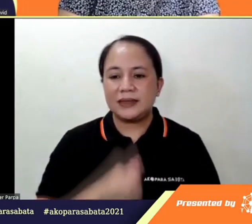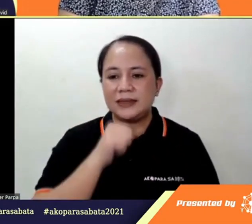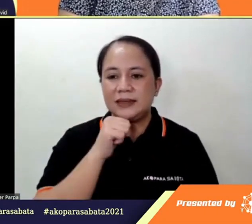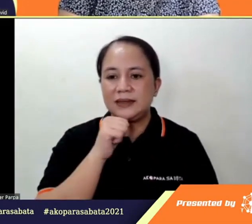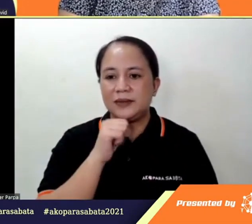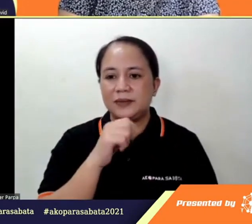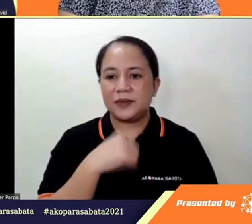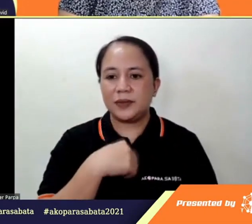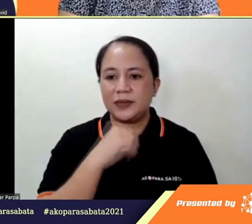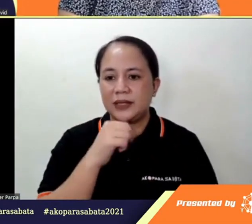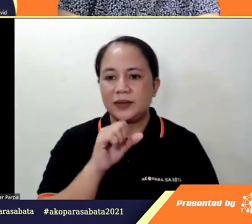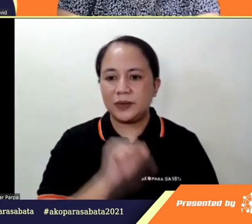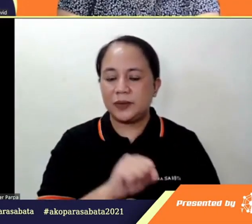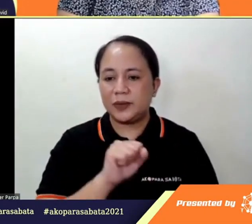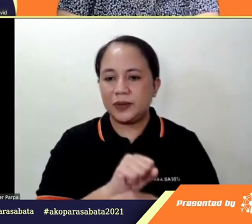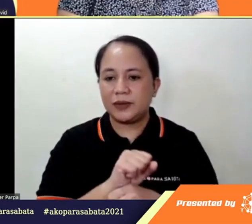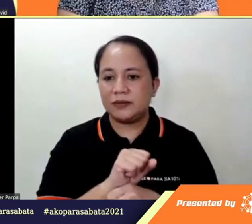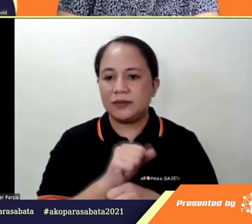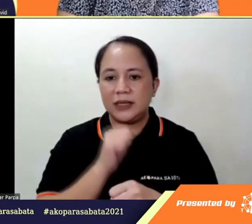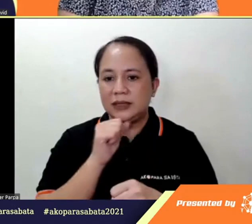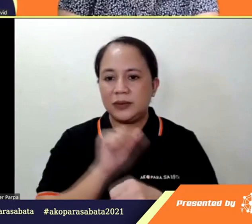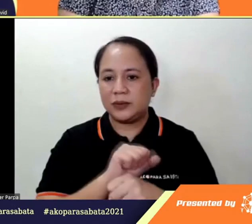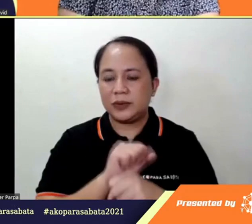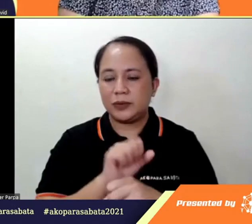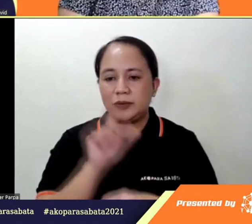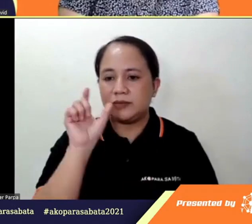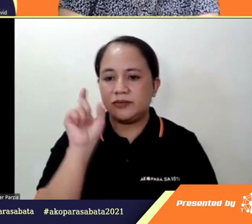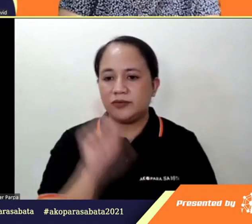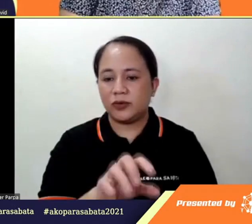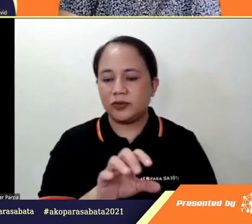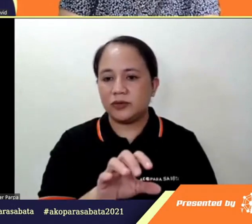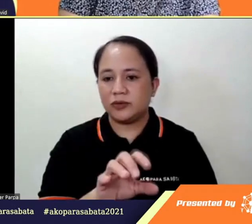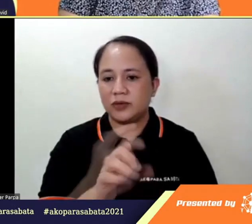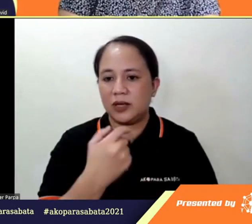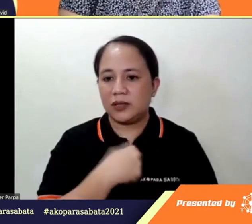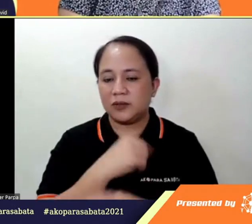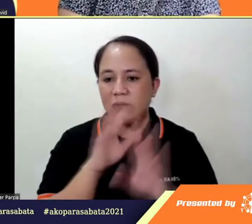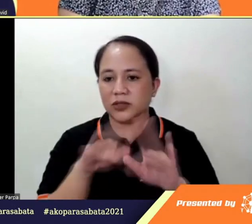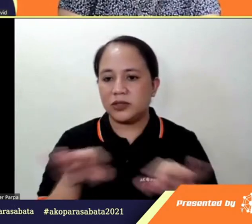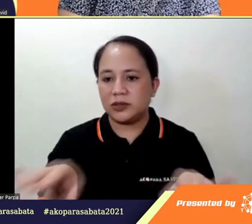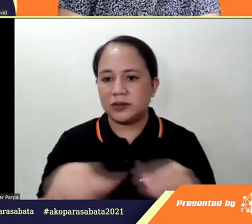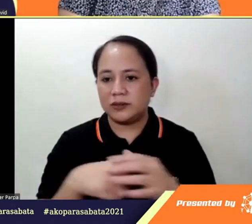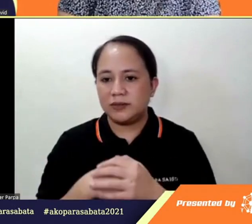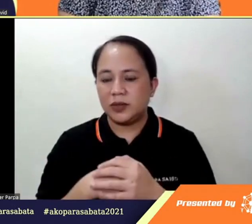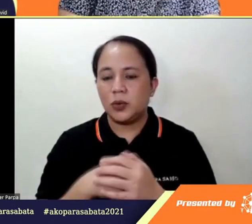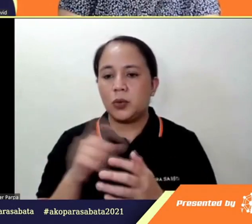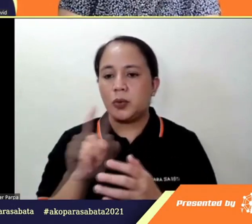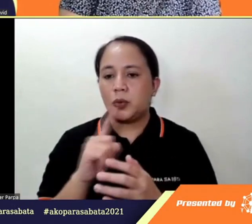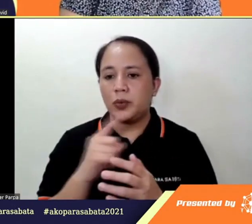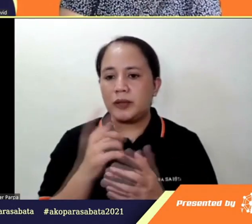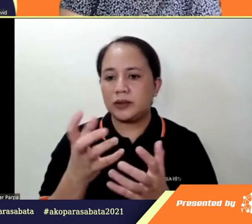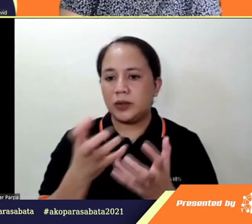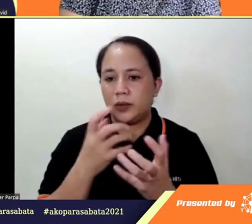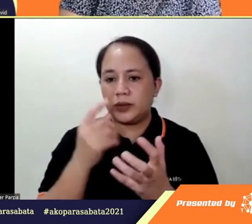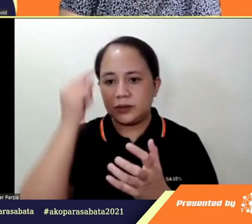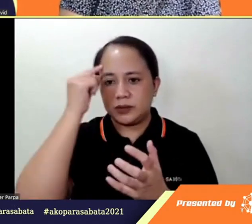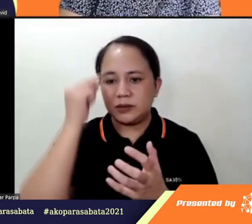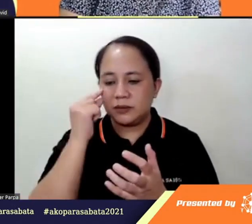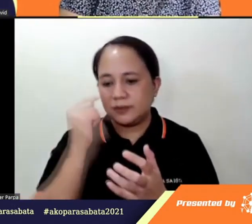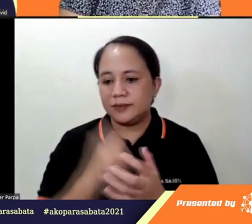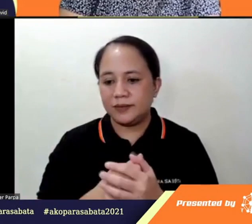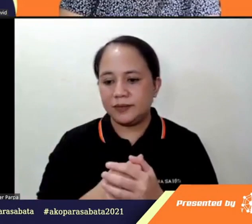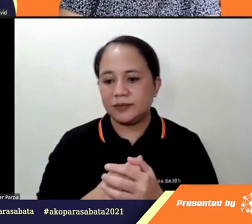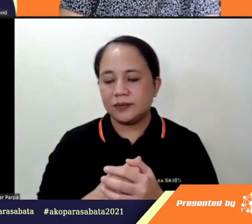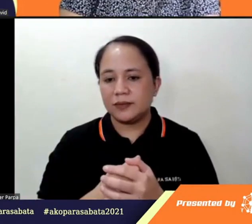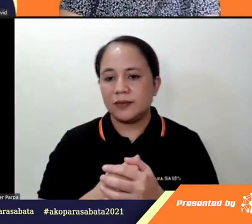natin trabaho yung i-impose doon sa ating mga anak kung ano ang dapat na maging gender nila. Di